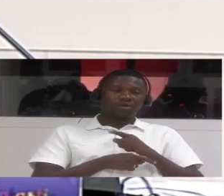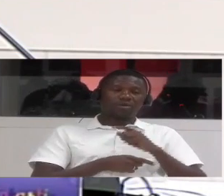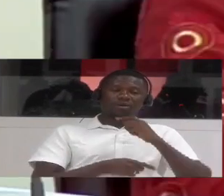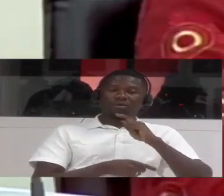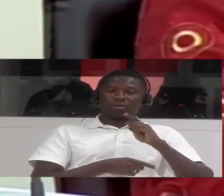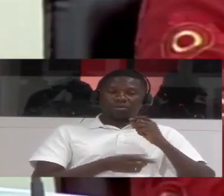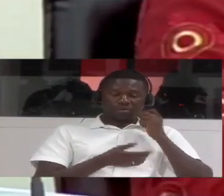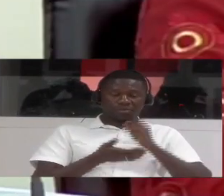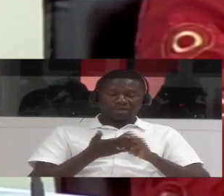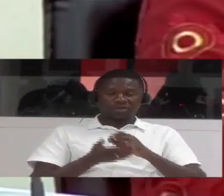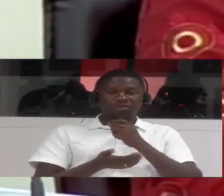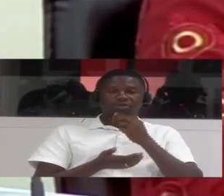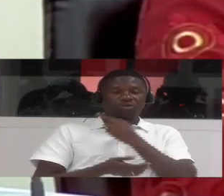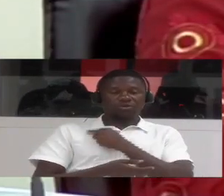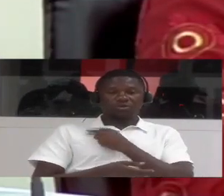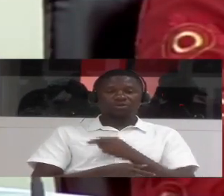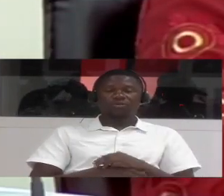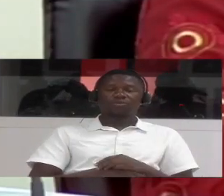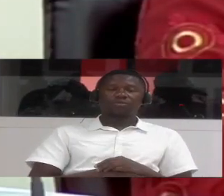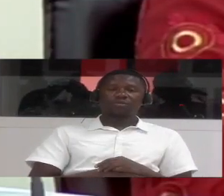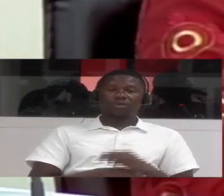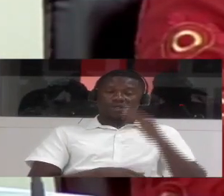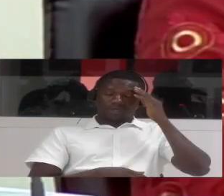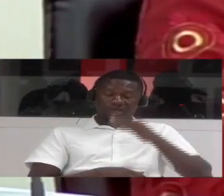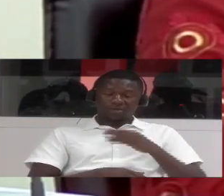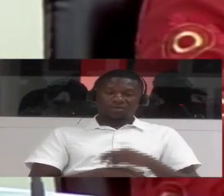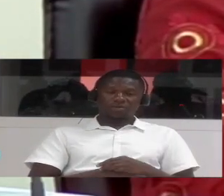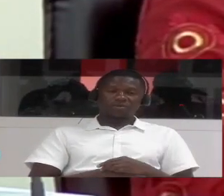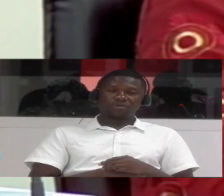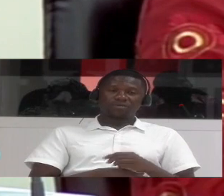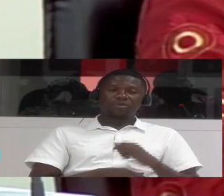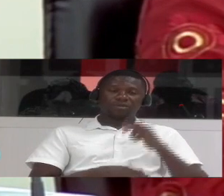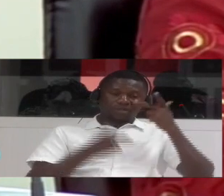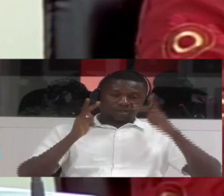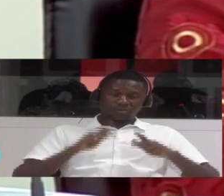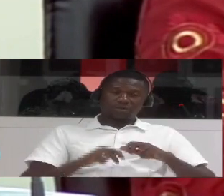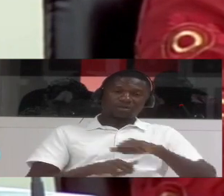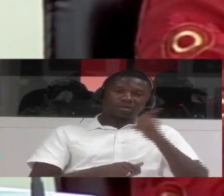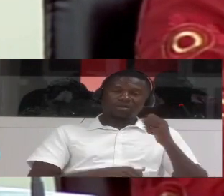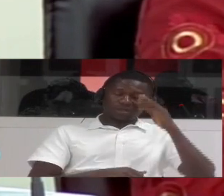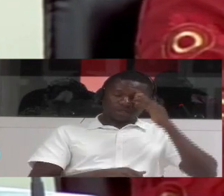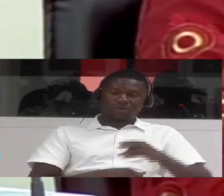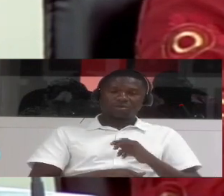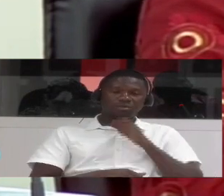Thank you very much, Mr. Council. And thank you, Mr. Secretary General Jammeh.